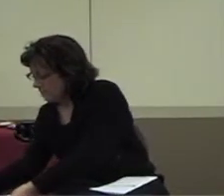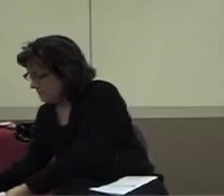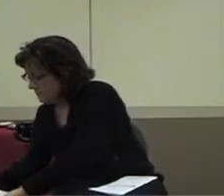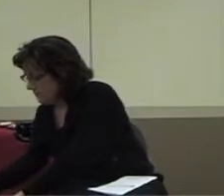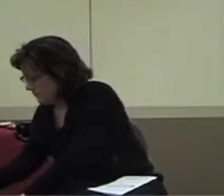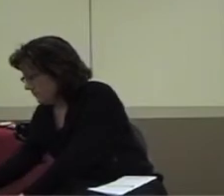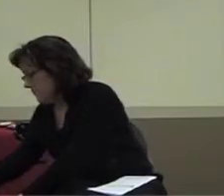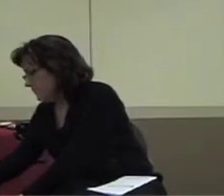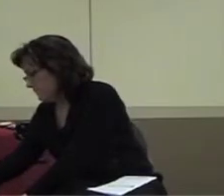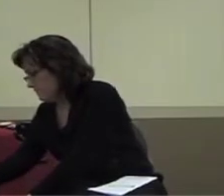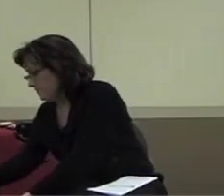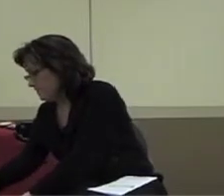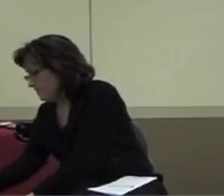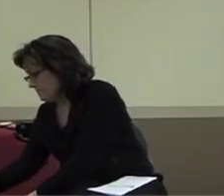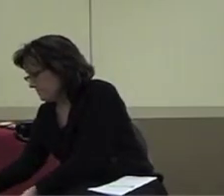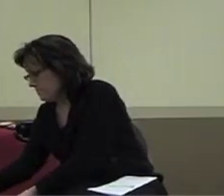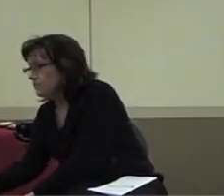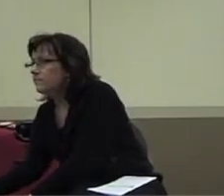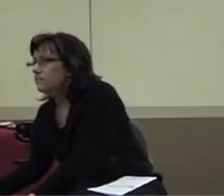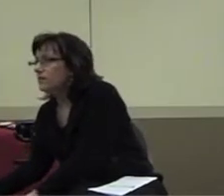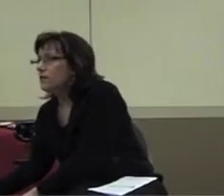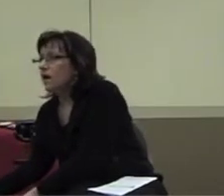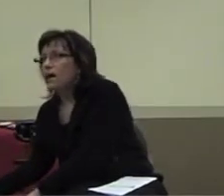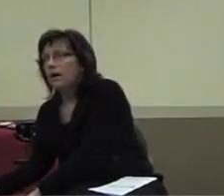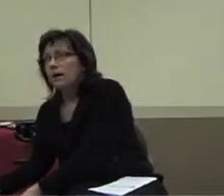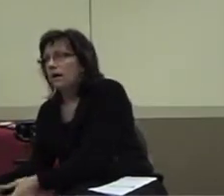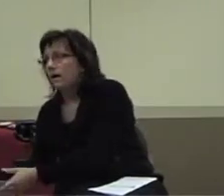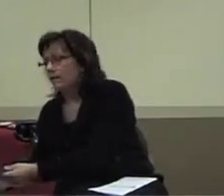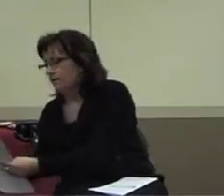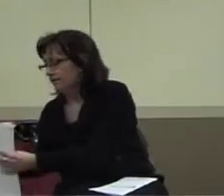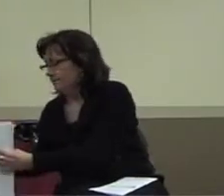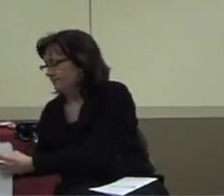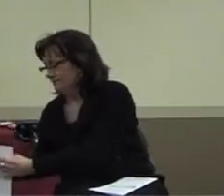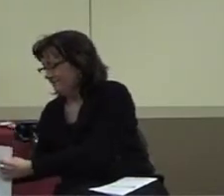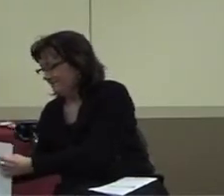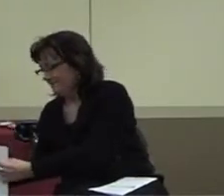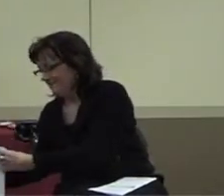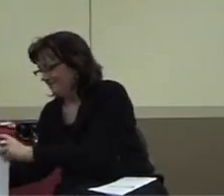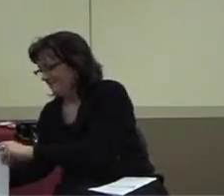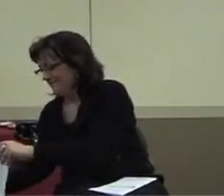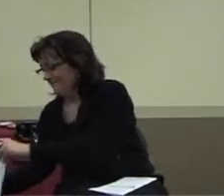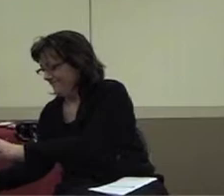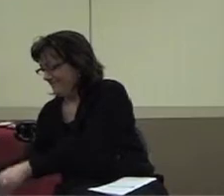I'm going to have to start talking really fast. I'm just kidding.